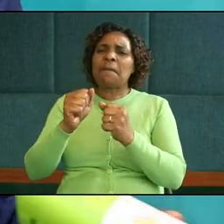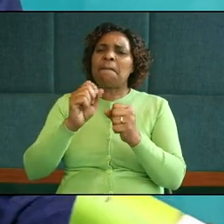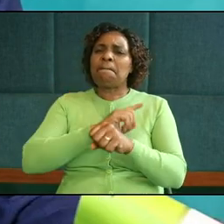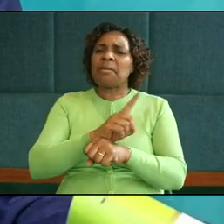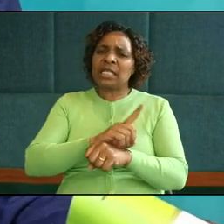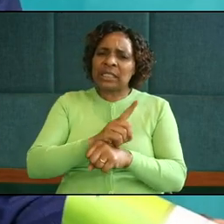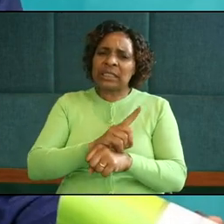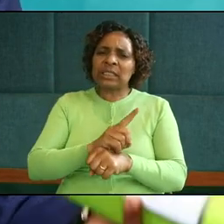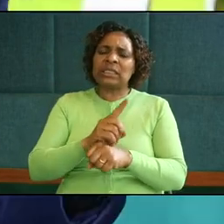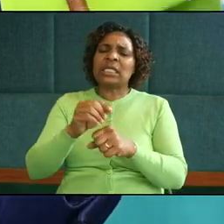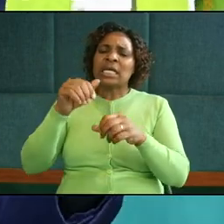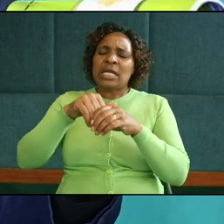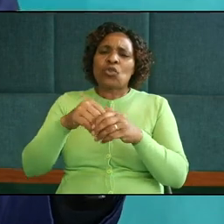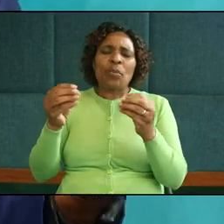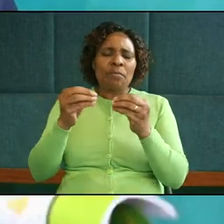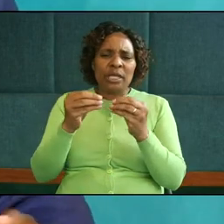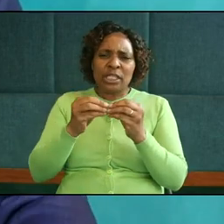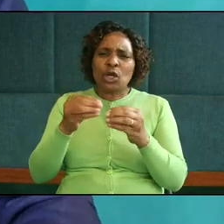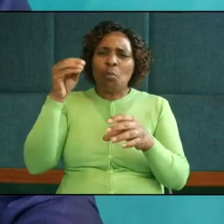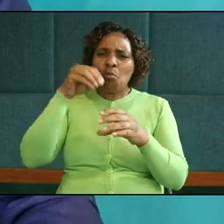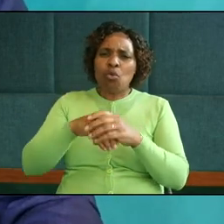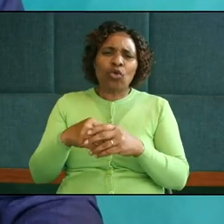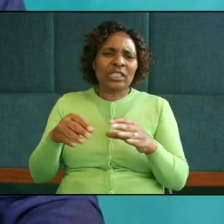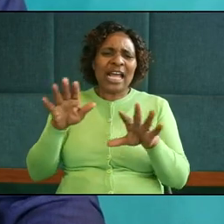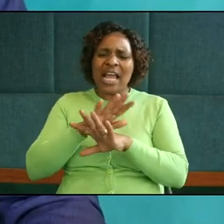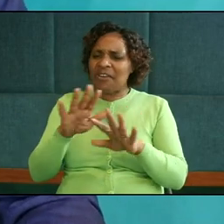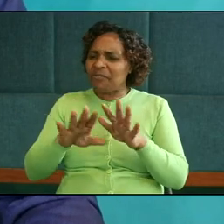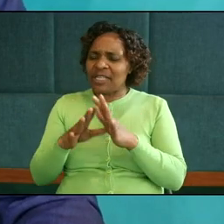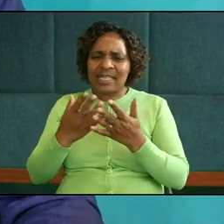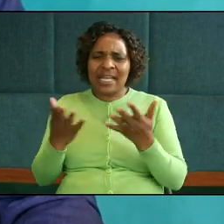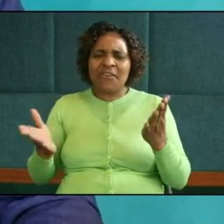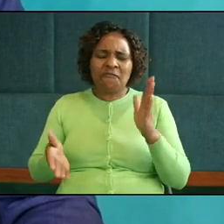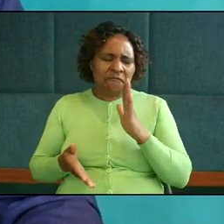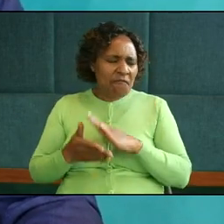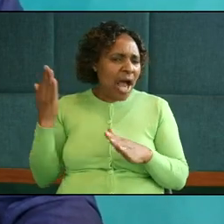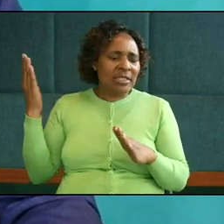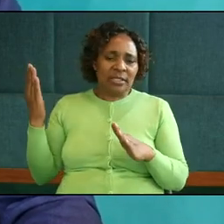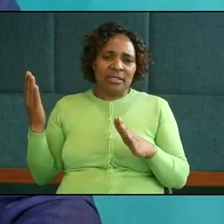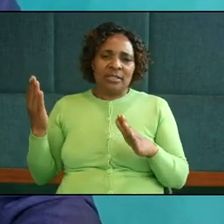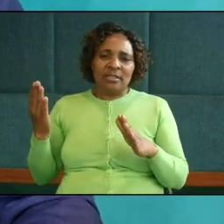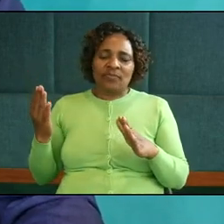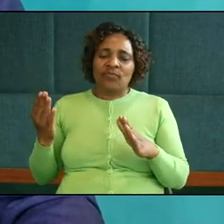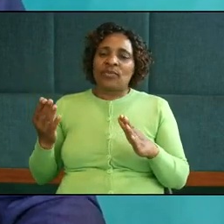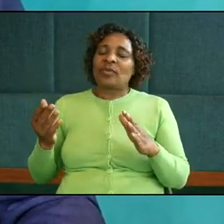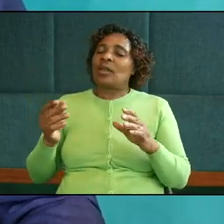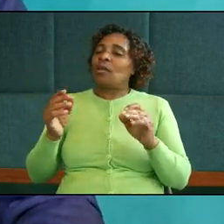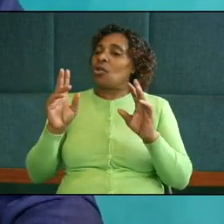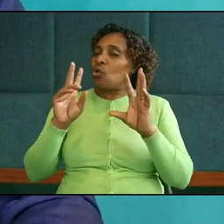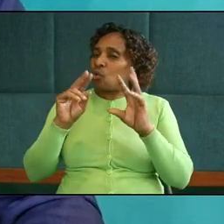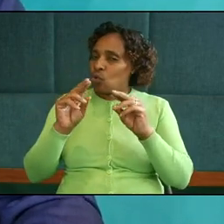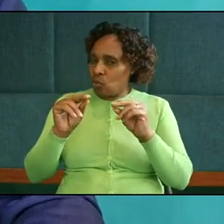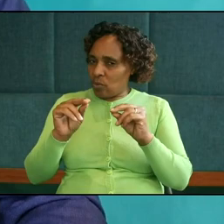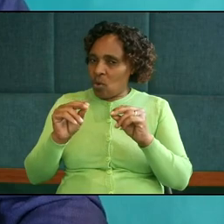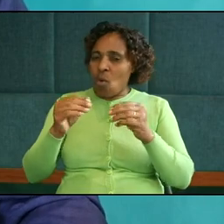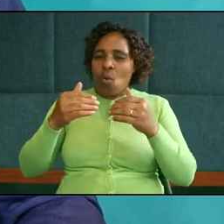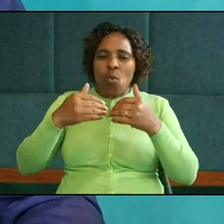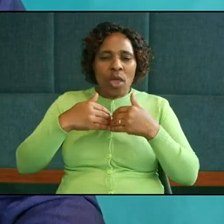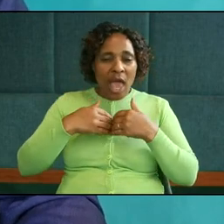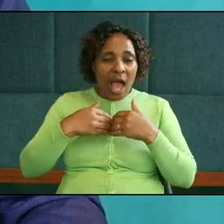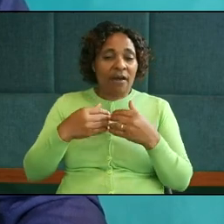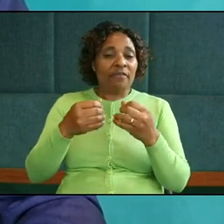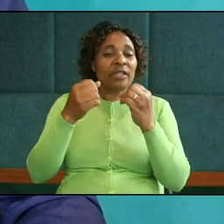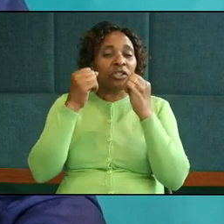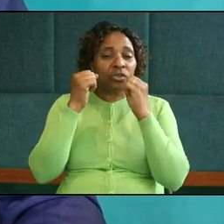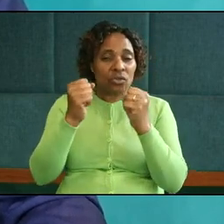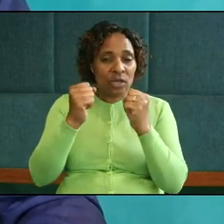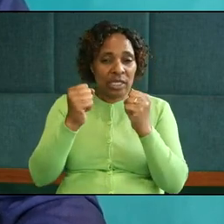world. You meet them in an elevator. You want to put your pitch in fast, you know? We have the potential to